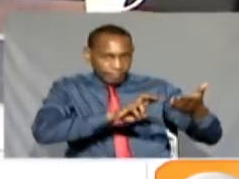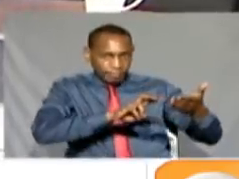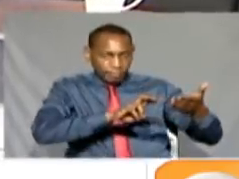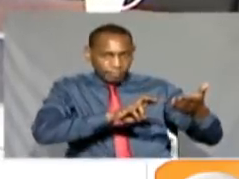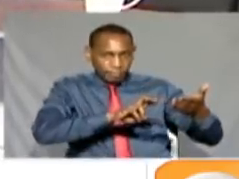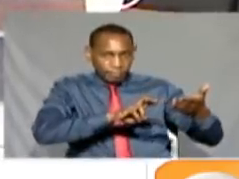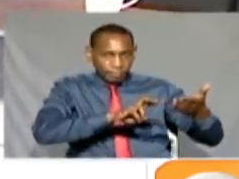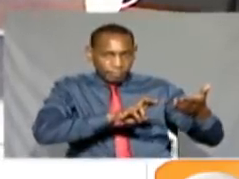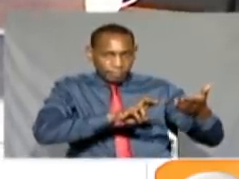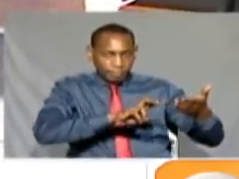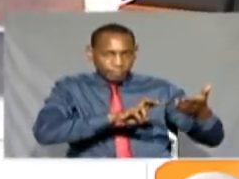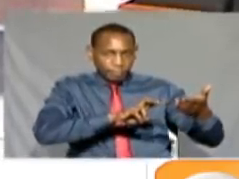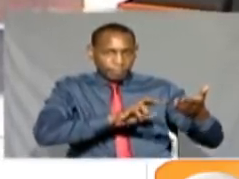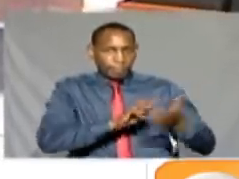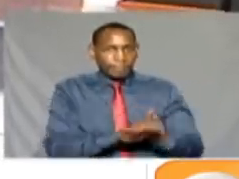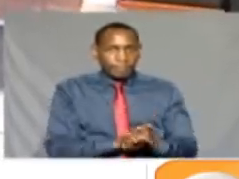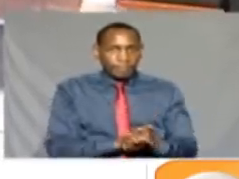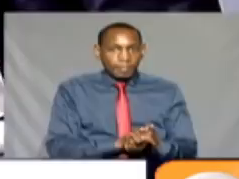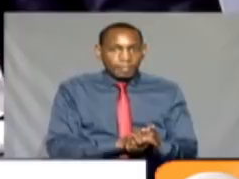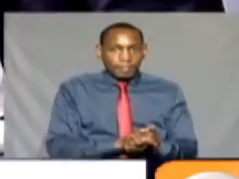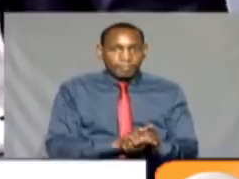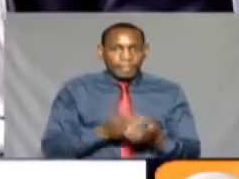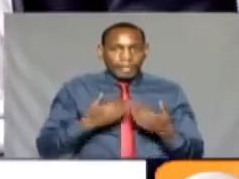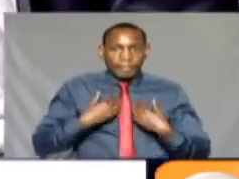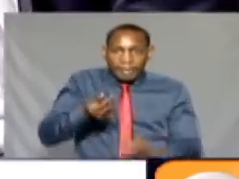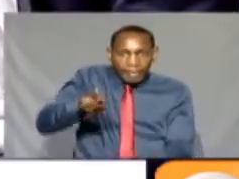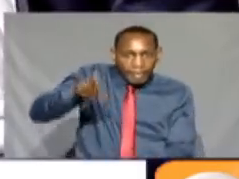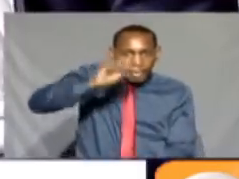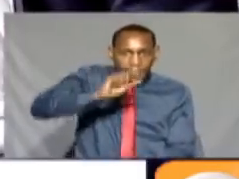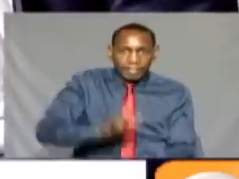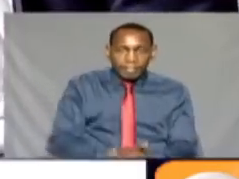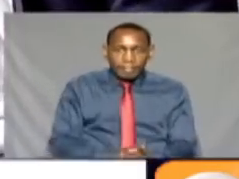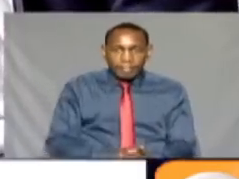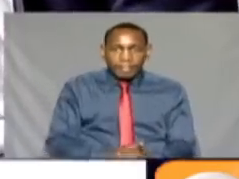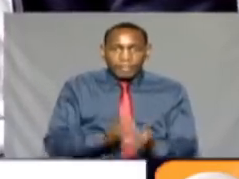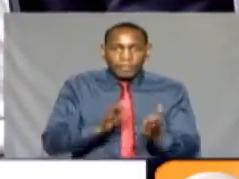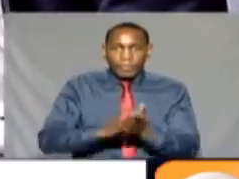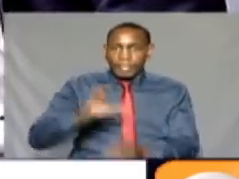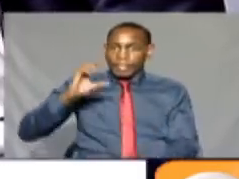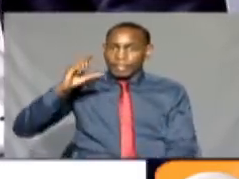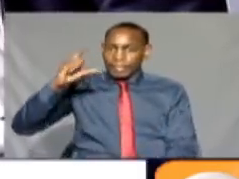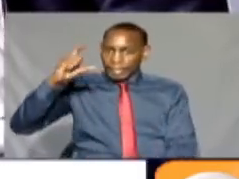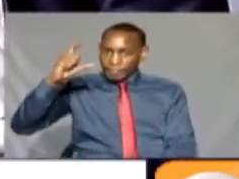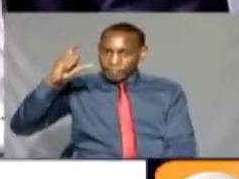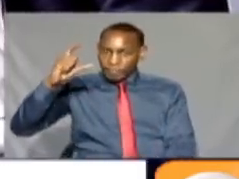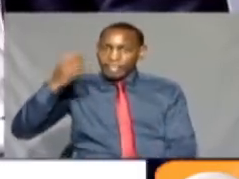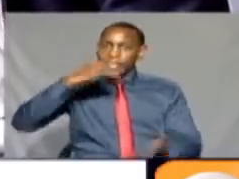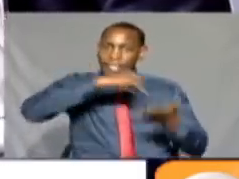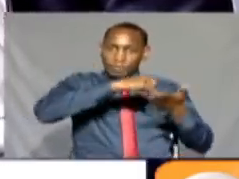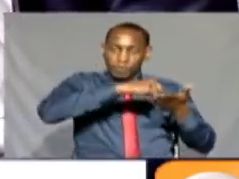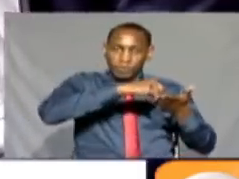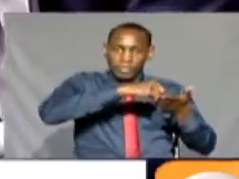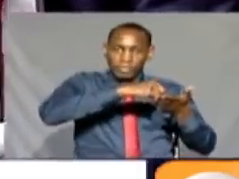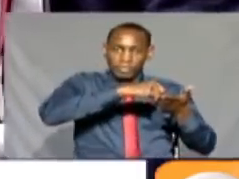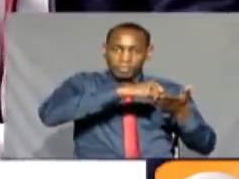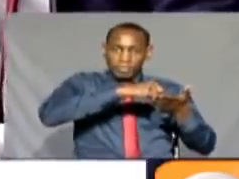Rapping is na kuna ad and na capital letters zimekuja.